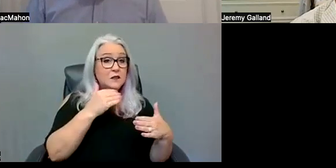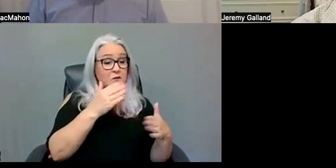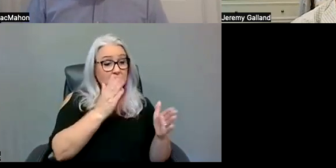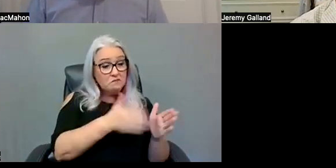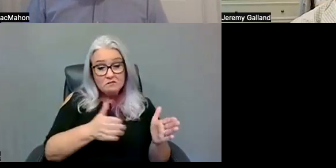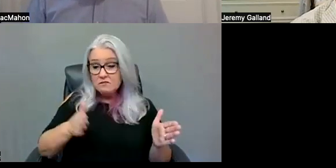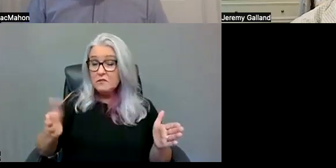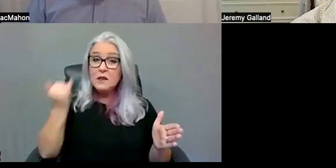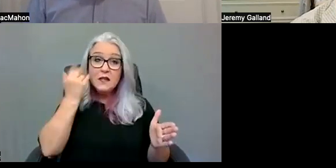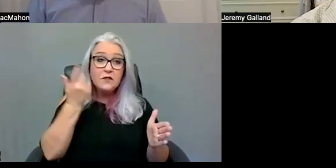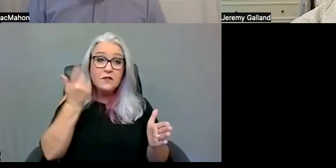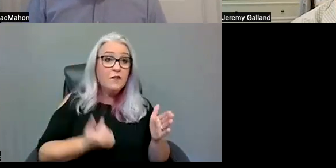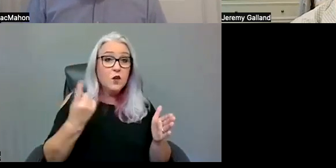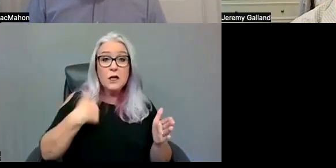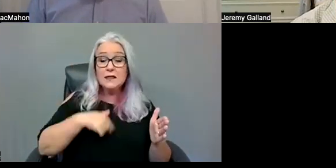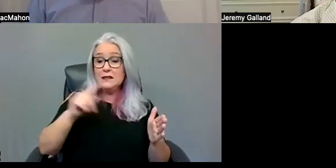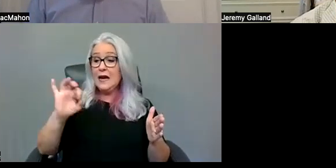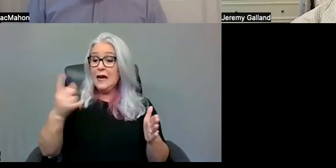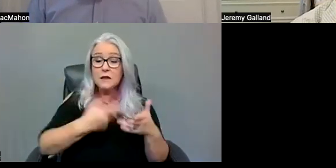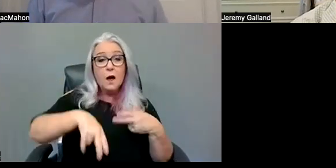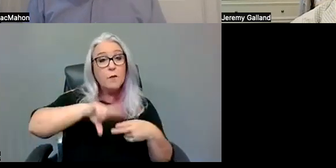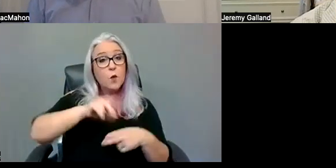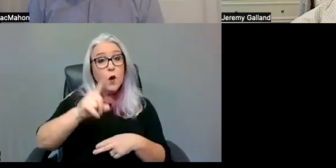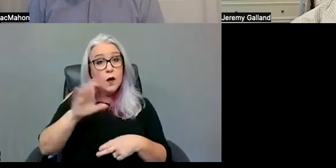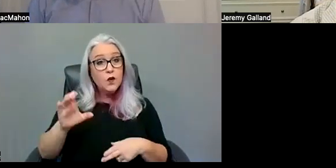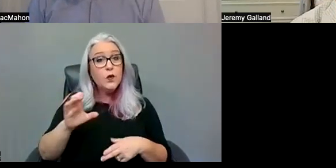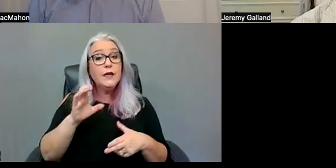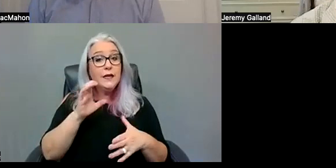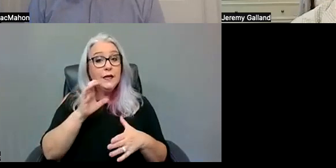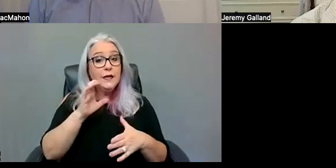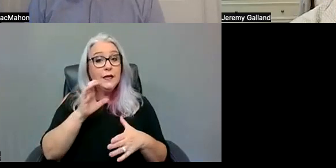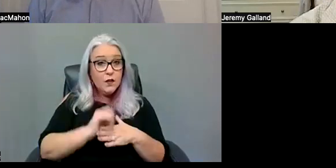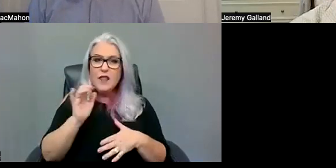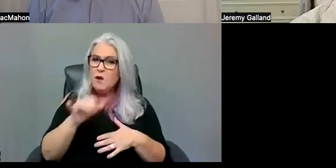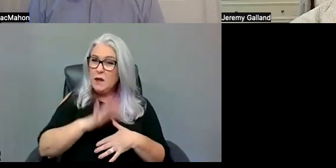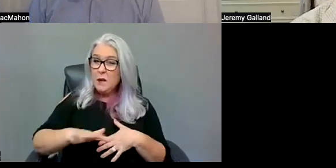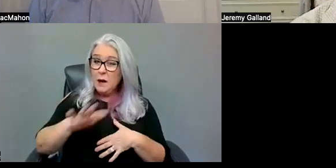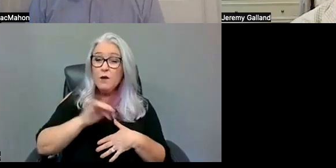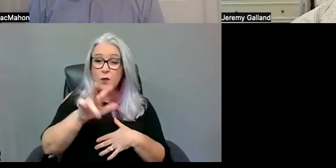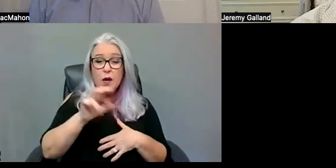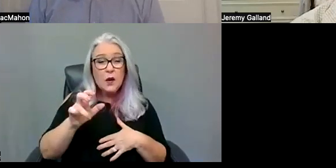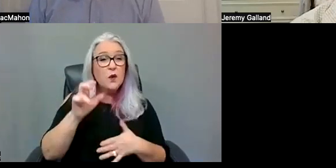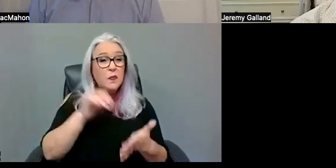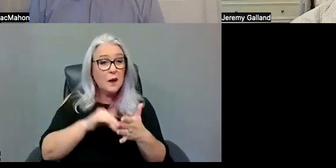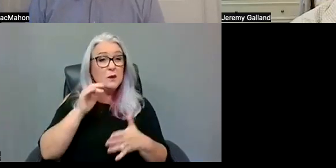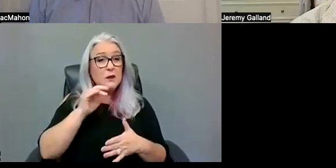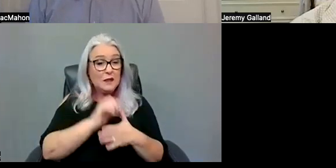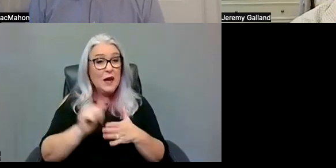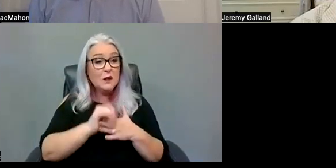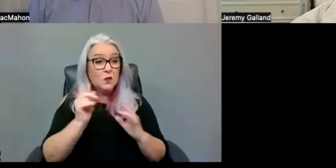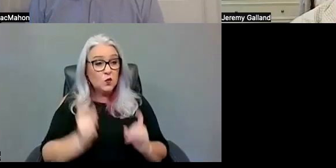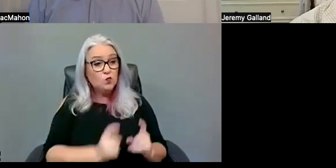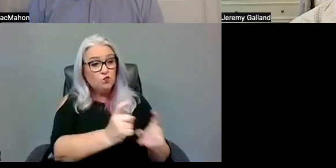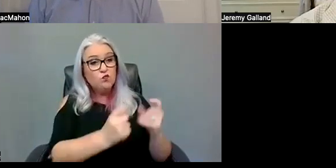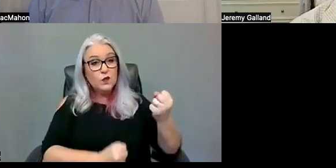$100, that would be about $300,000 that could go towards supporting our volunteer